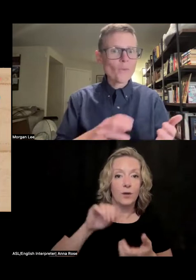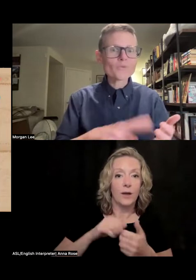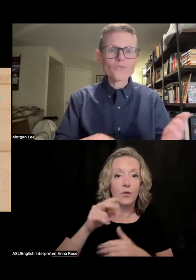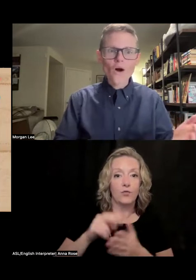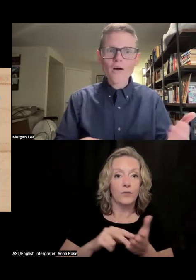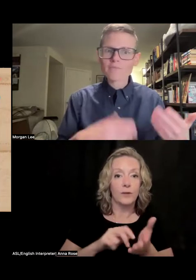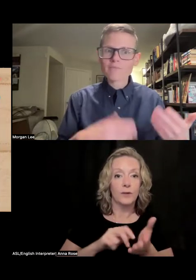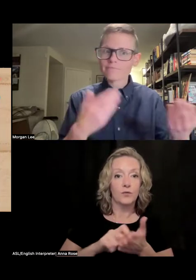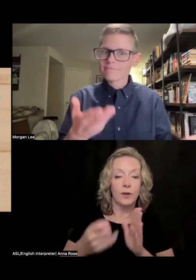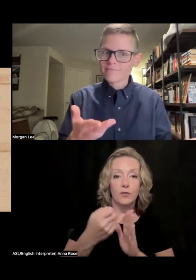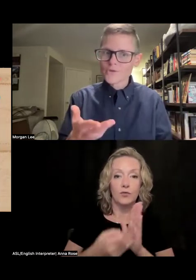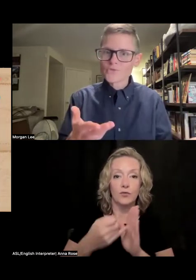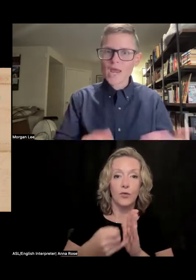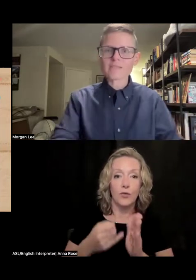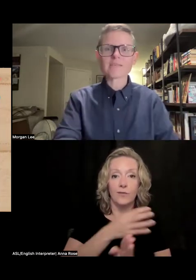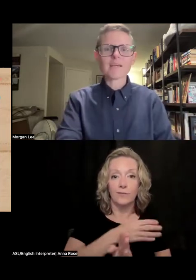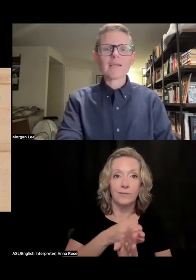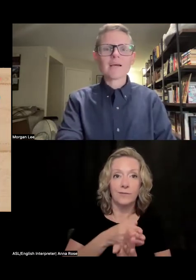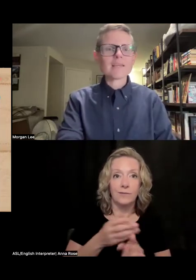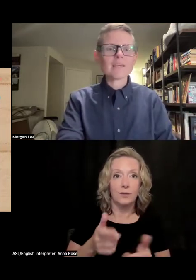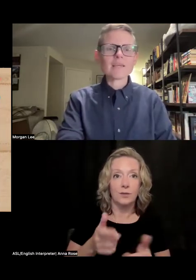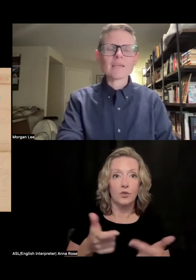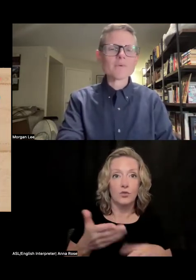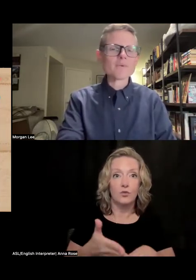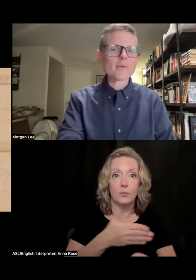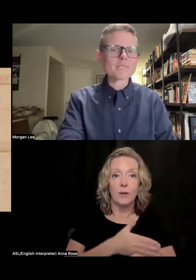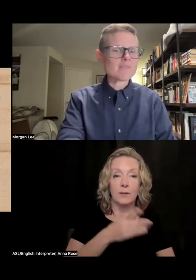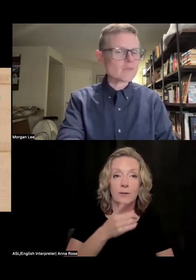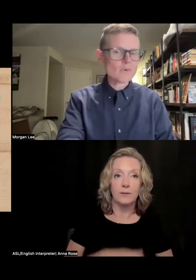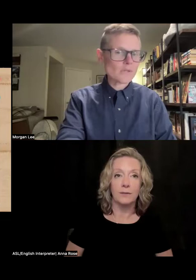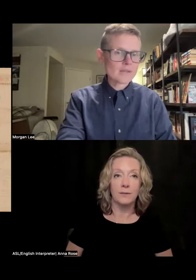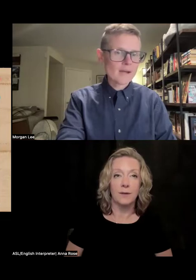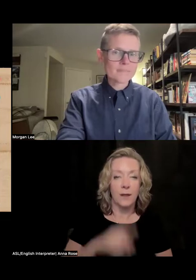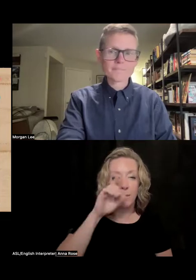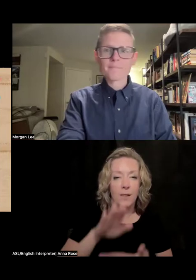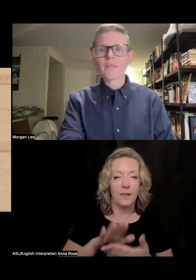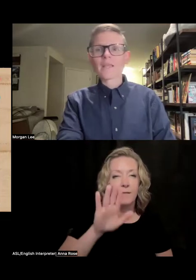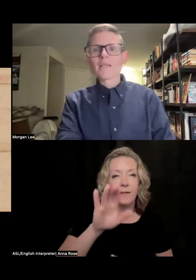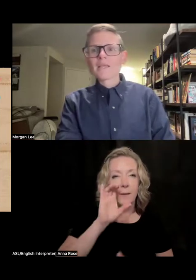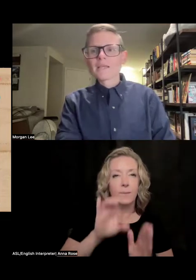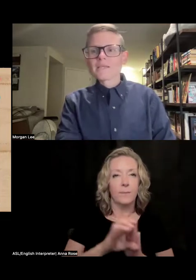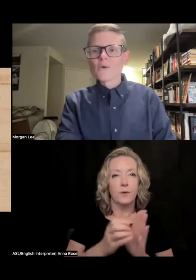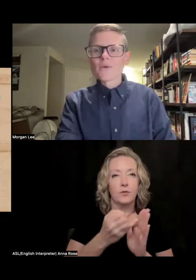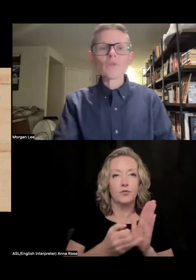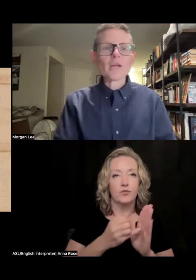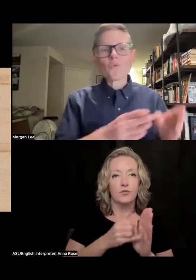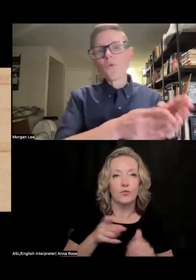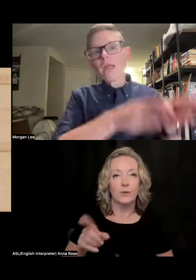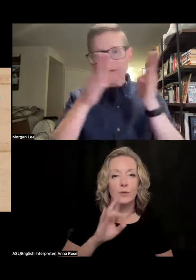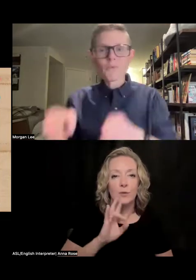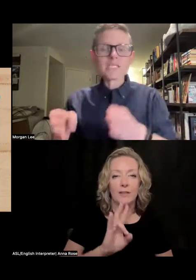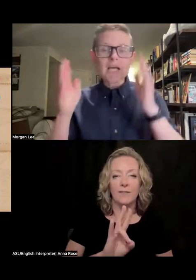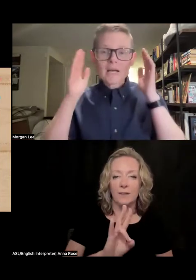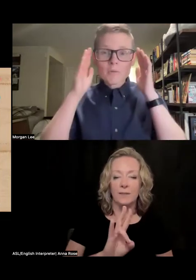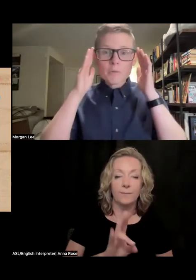write or draw. Huge gains. I think he was around 7 years old at the time. So if you look at the